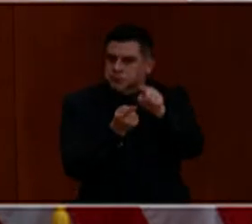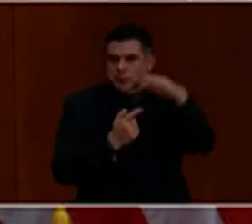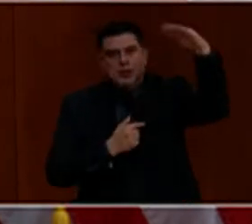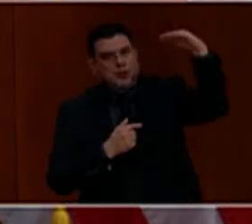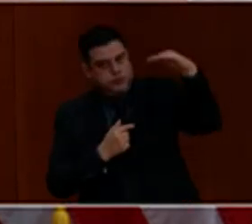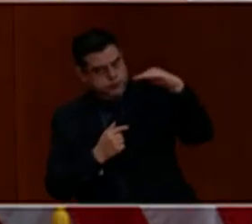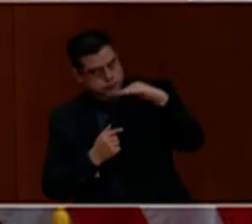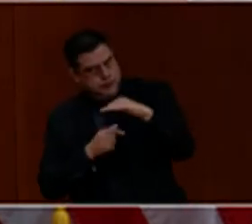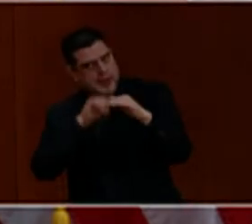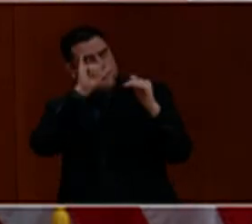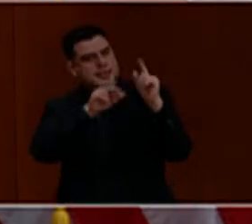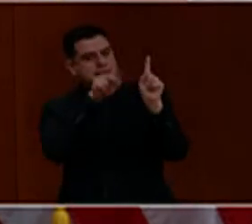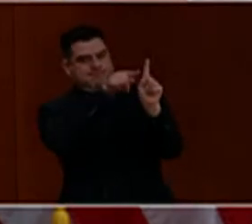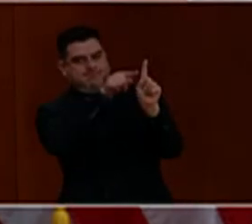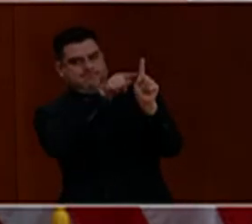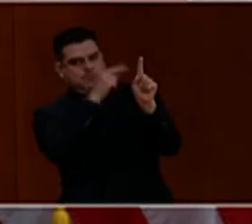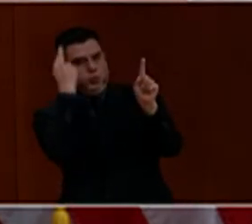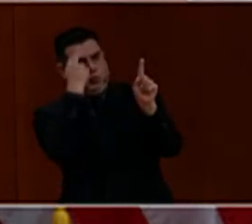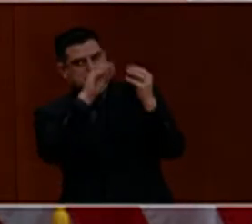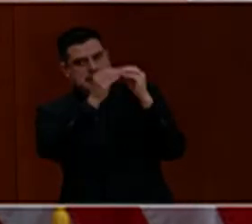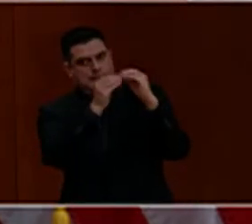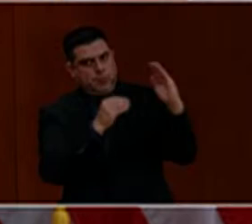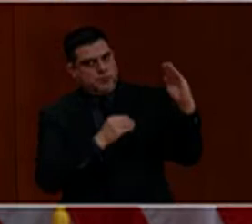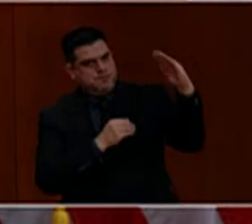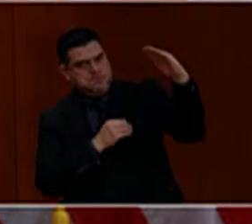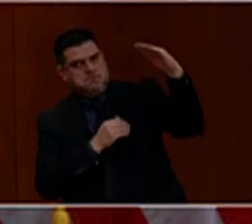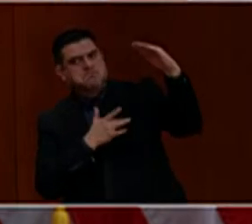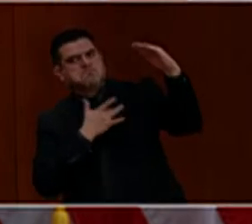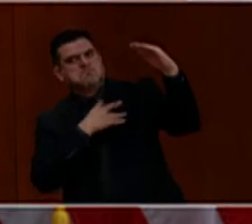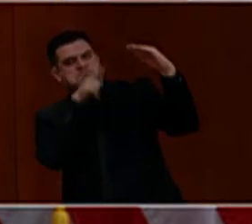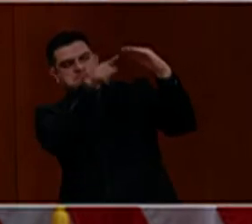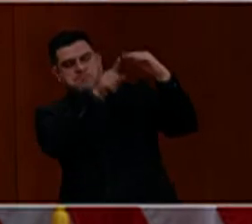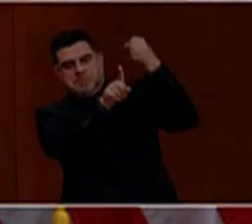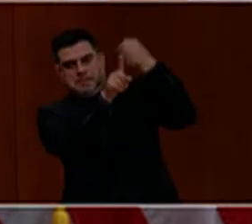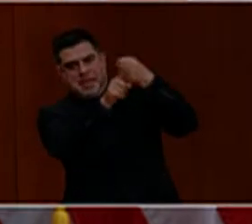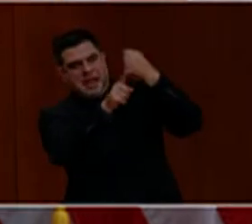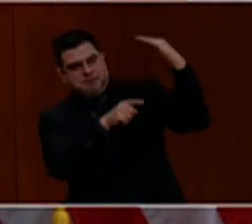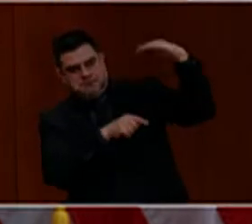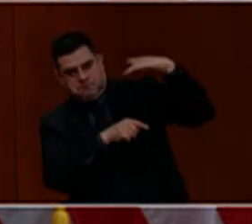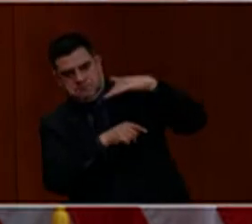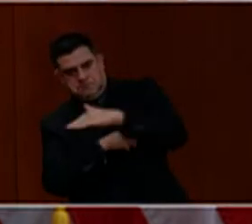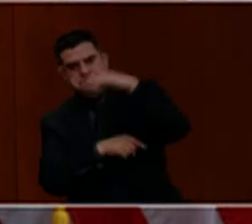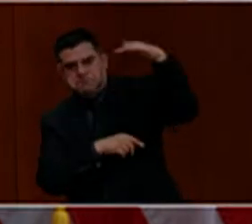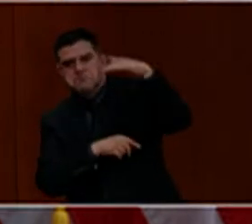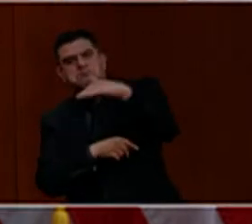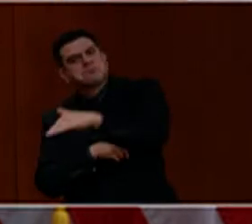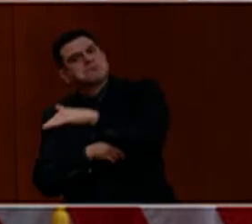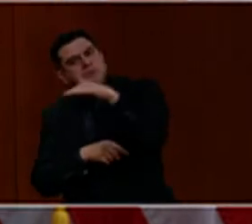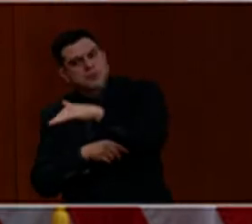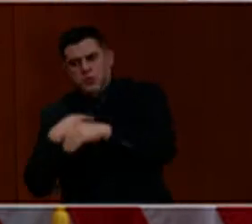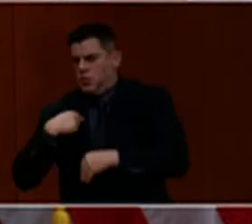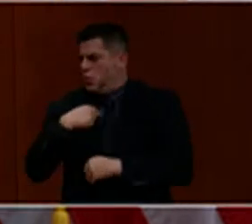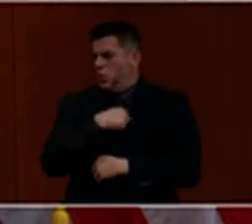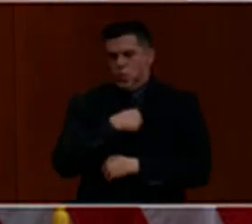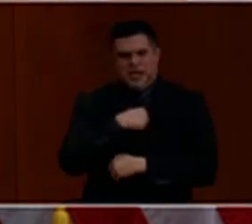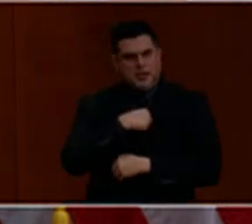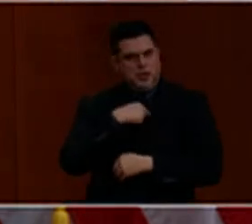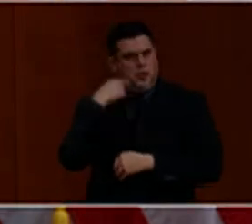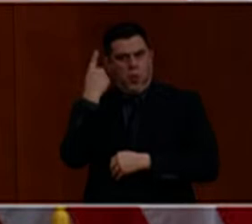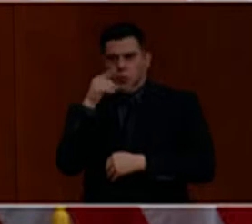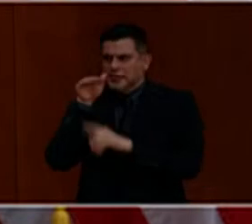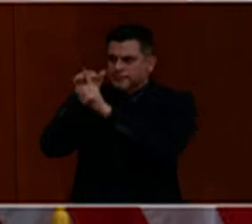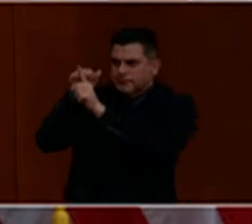trend that we're going to keep looking at. I've told the Department of Health on these test results, we want fresh data. I think